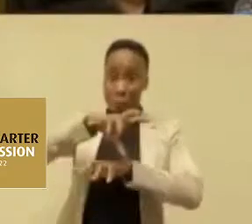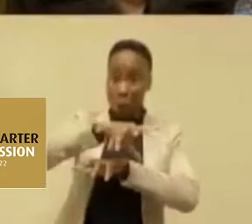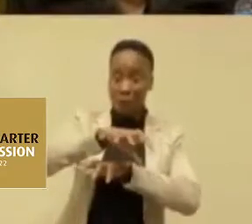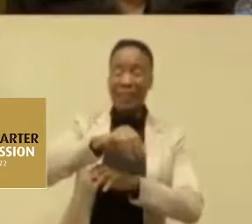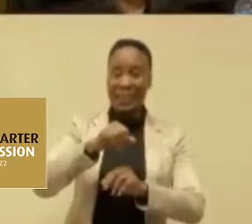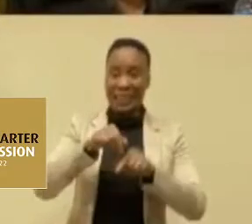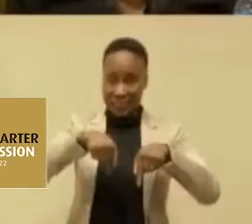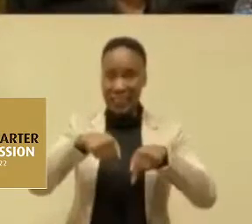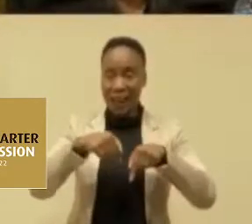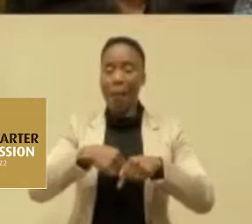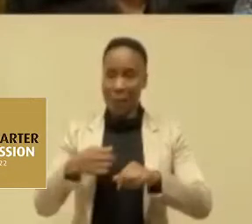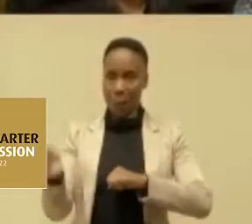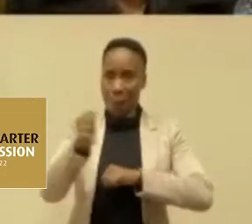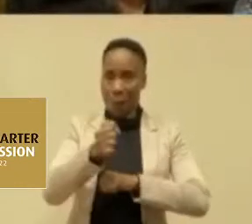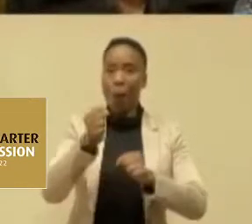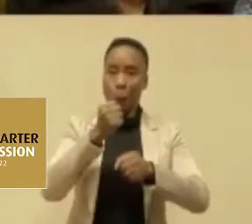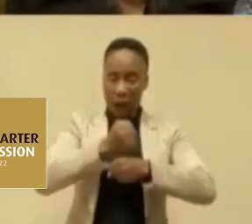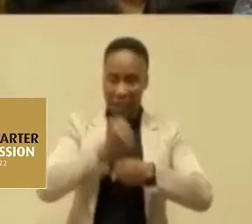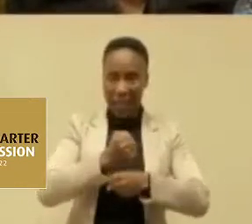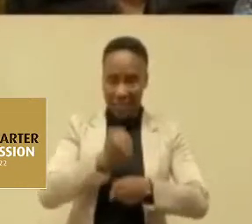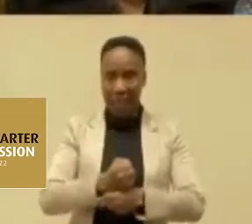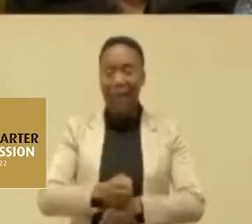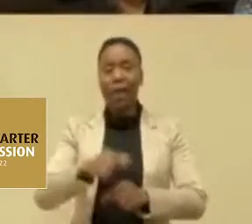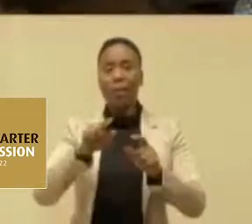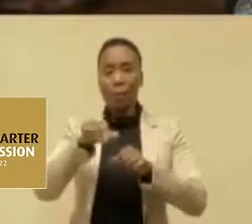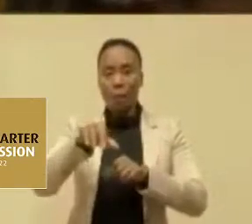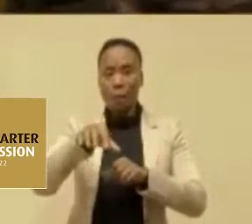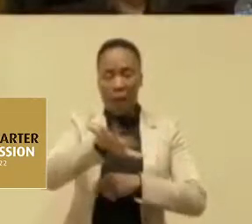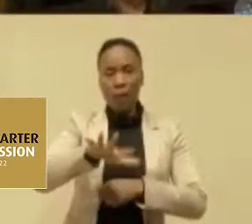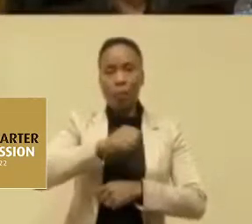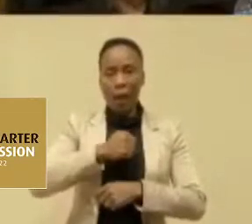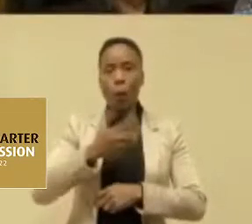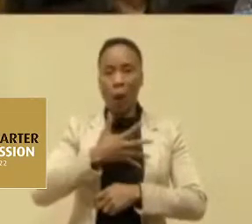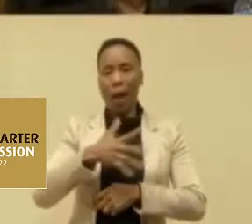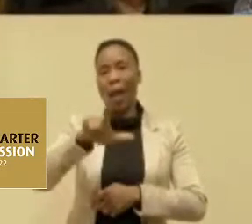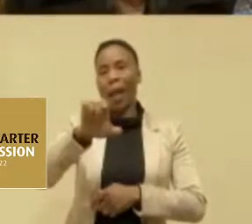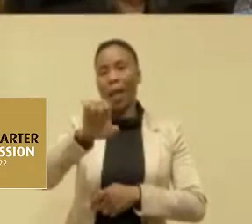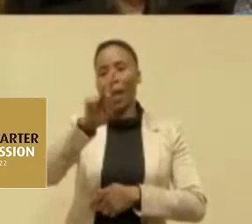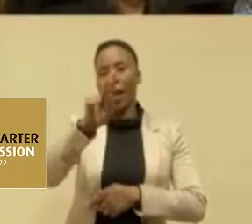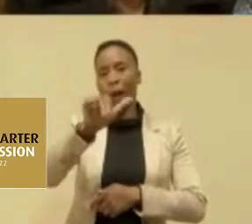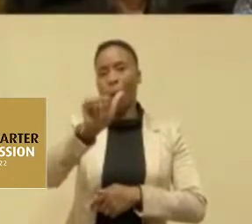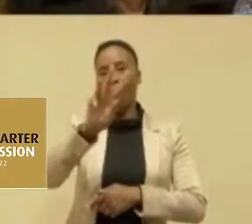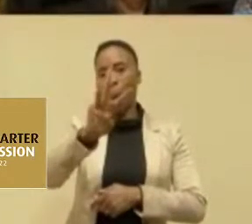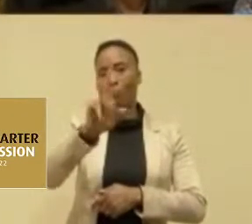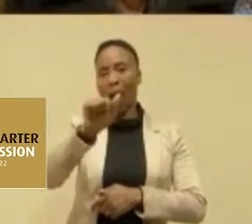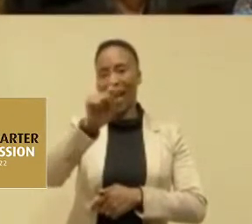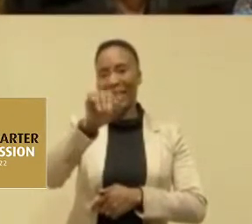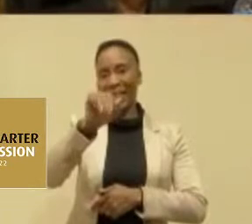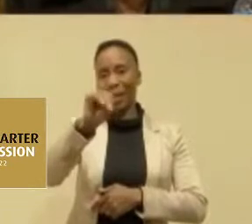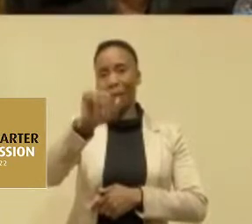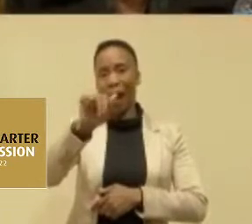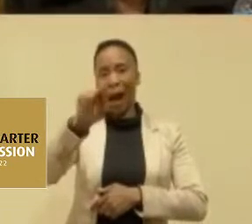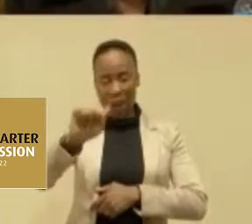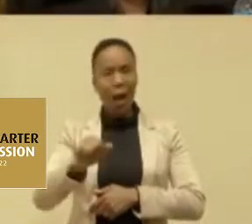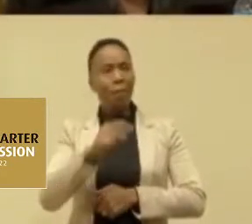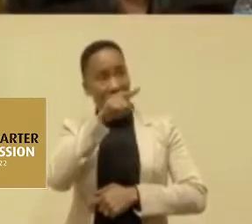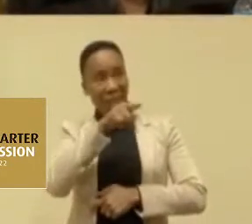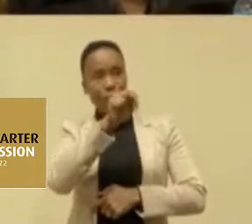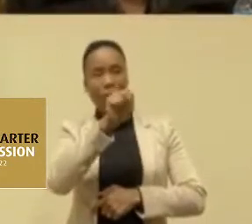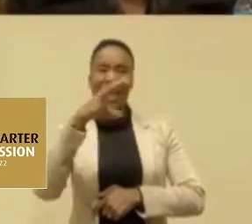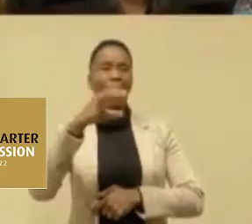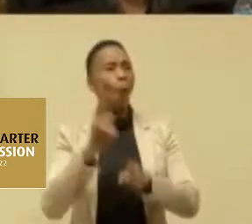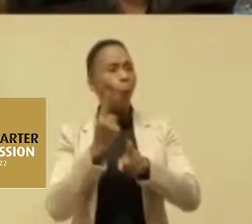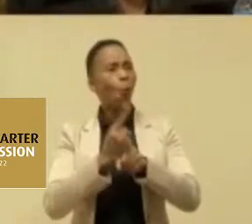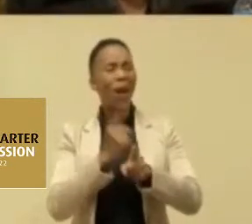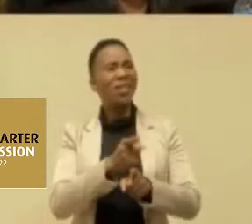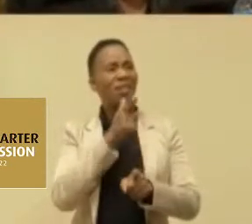and i'm working in this province even in the northern cape when they want to deploy me i said i'm from northwest they don't deploy me anyway so we